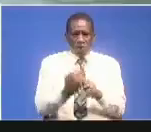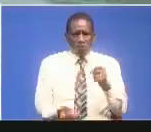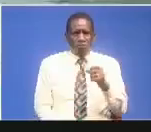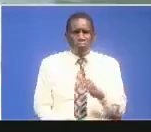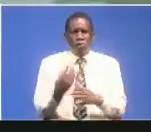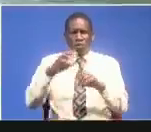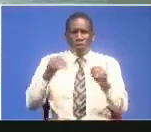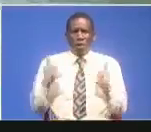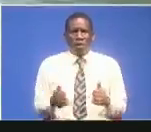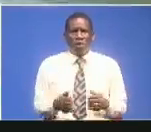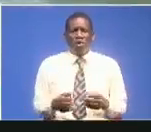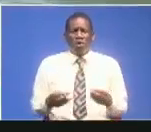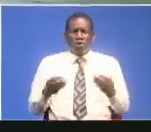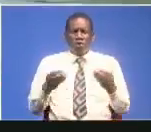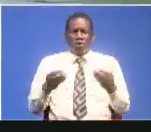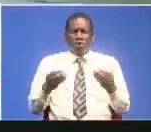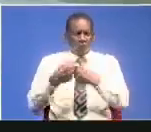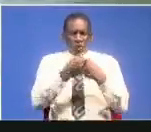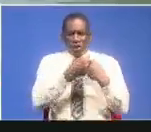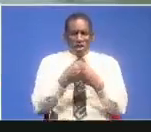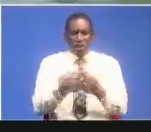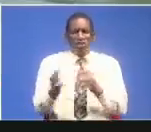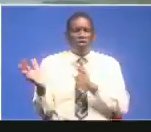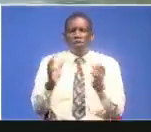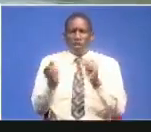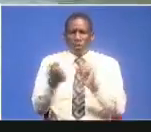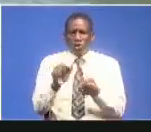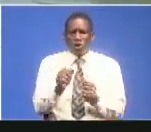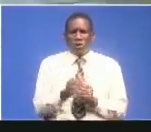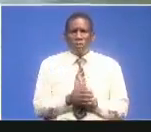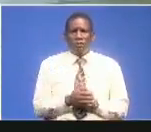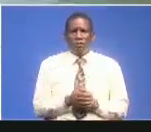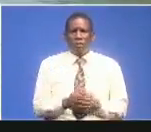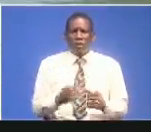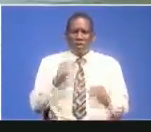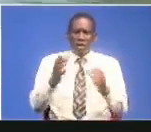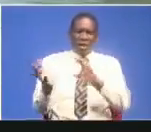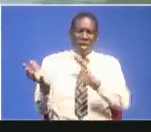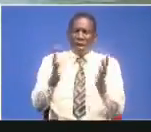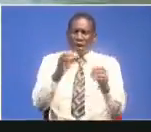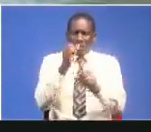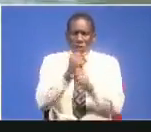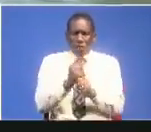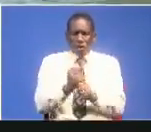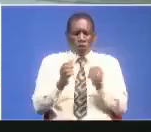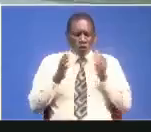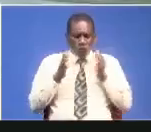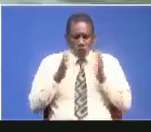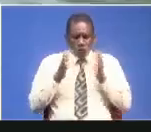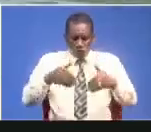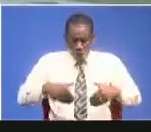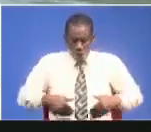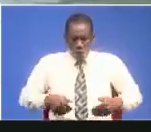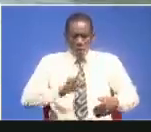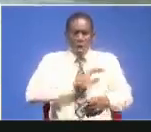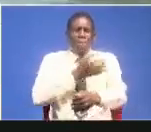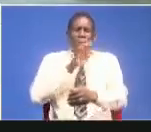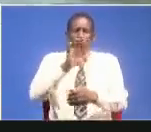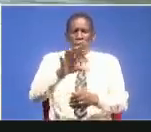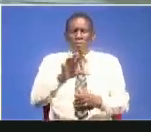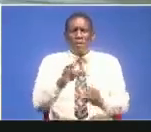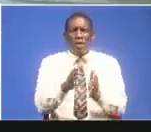off? Addressing the challenges of climate change, Climate Works will focus on youth